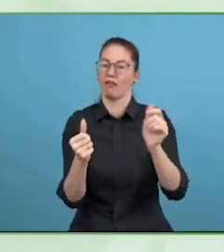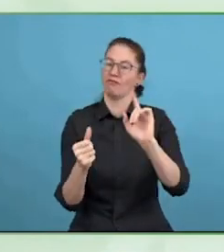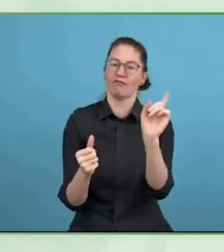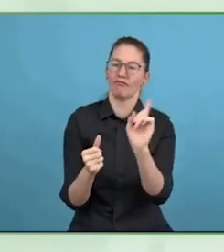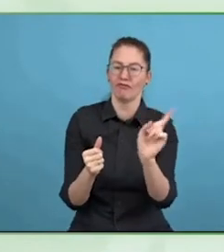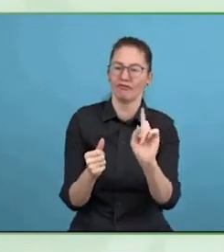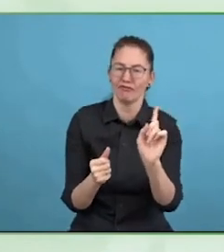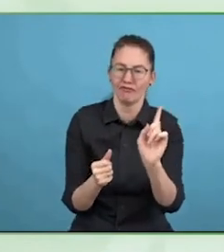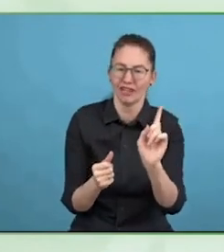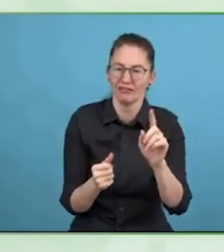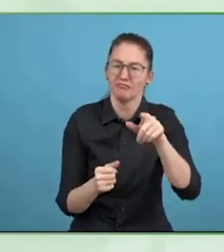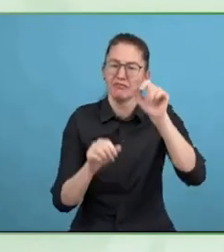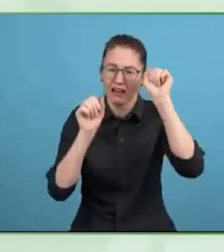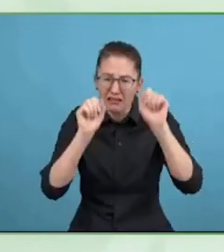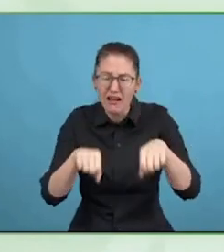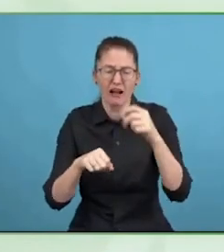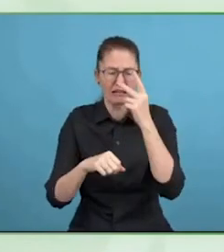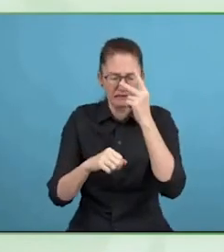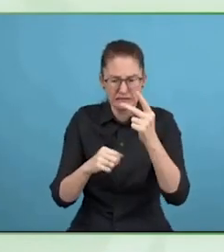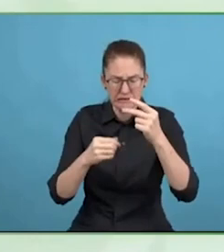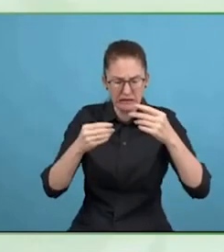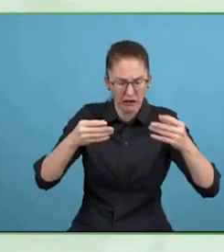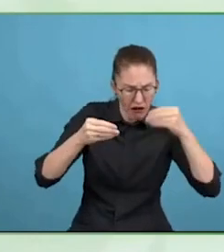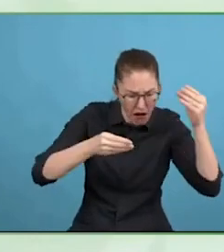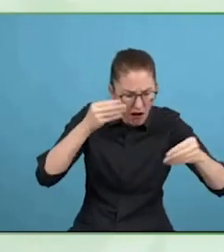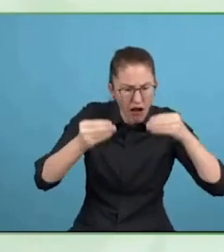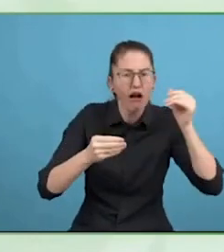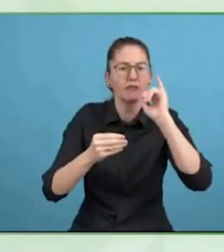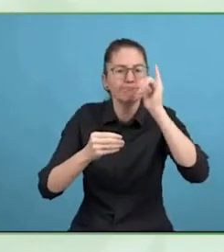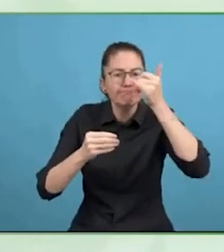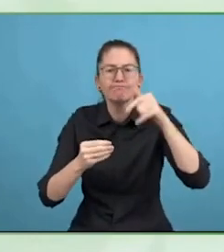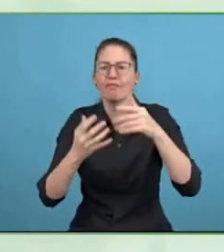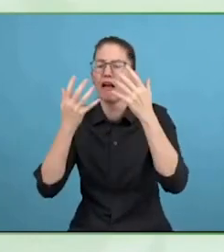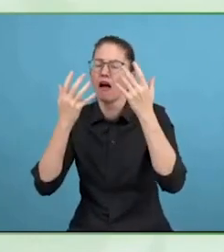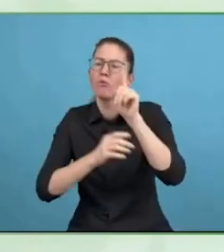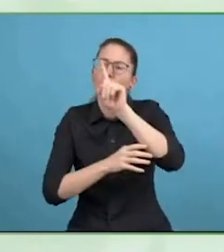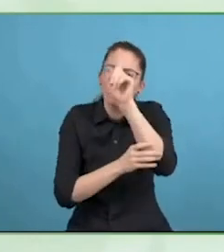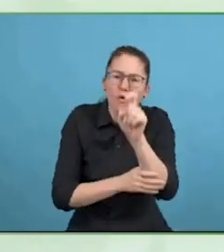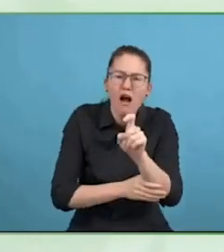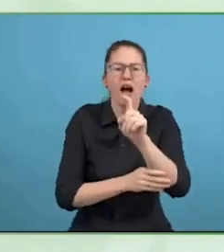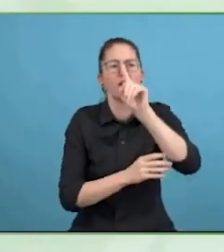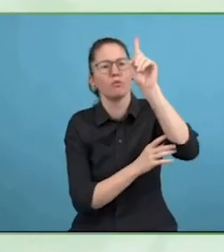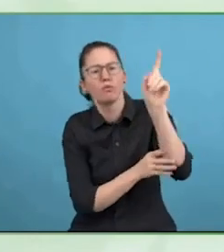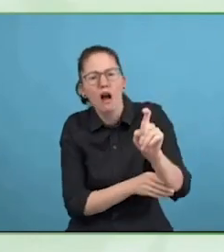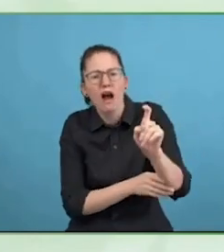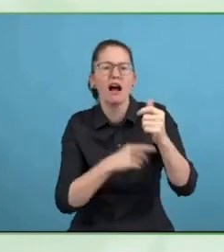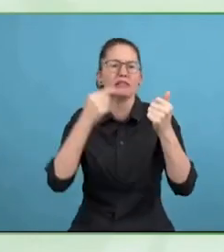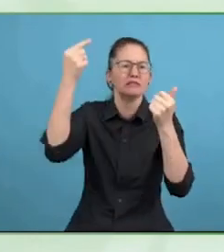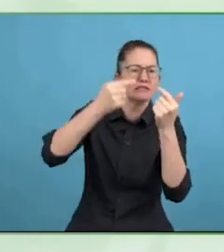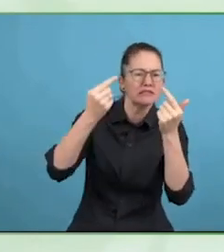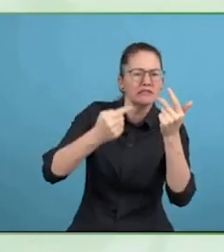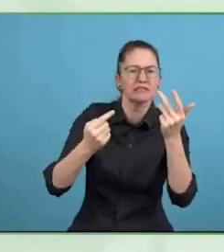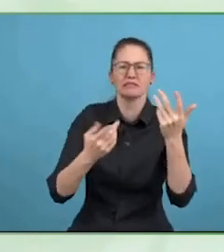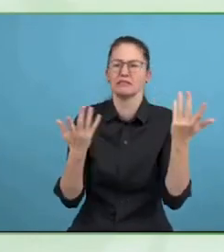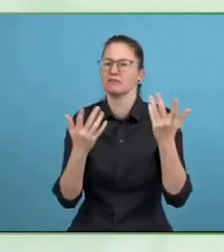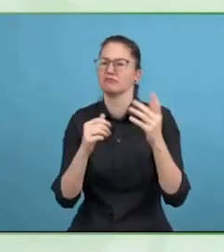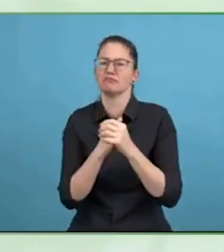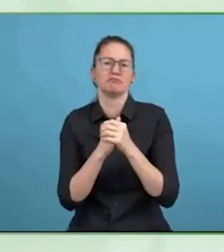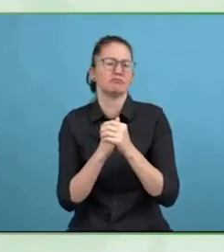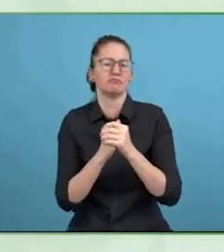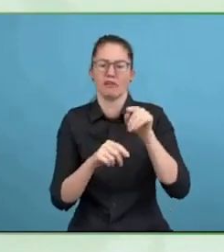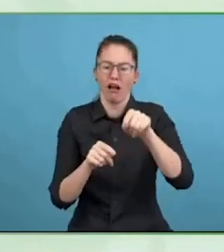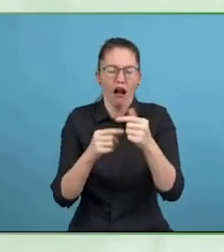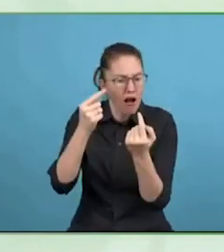did it work? Was it just like sitting together in a room and starting a discussion? Or what type of methodology did you use to develop